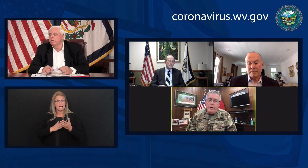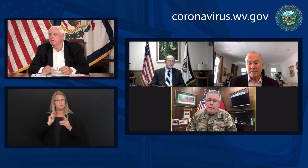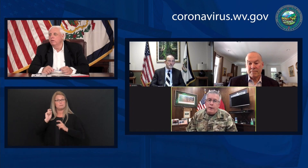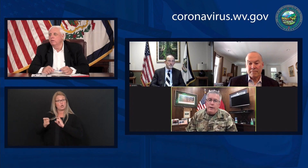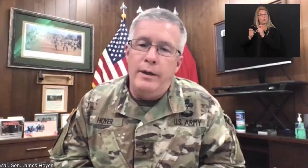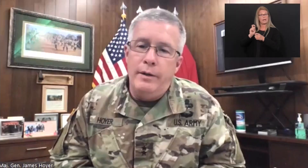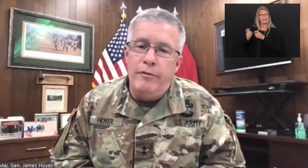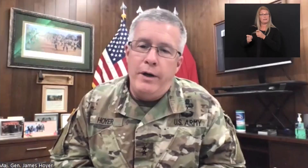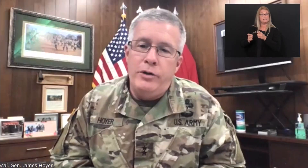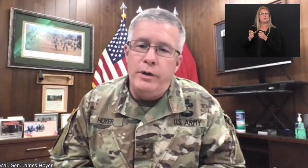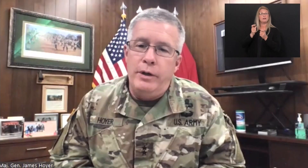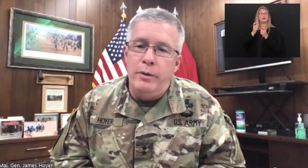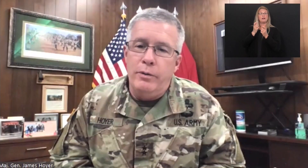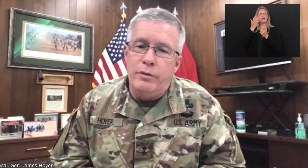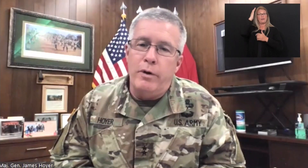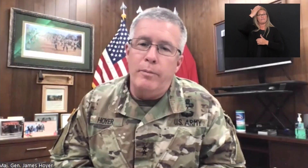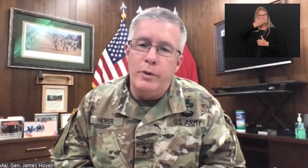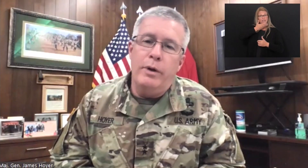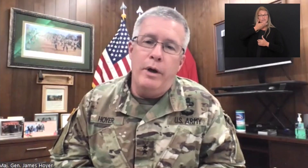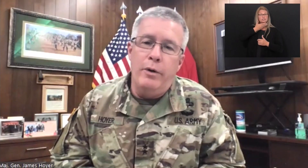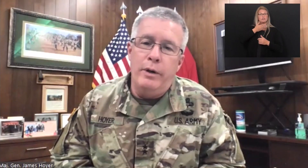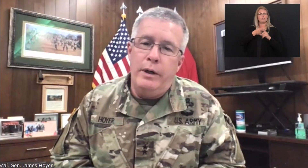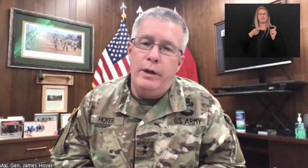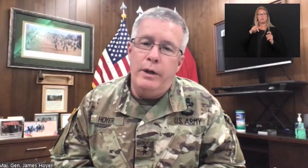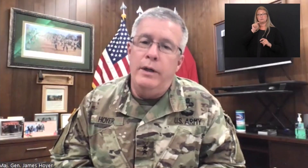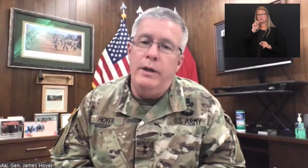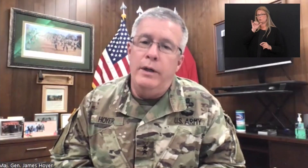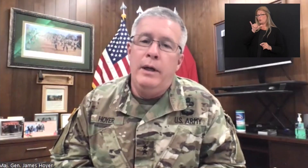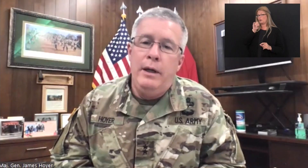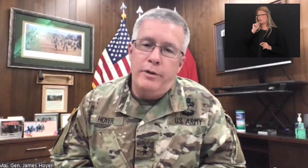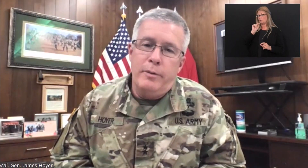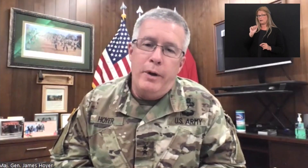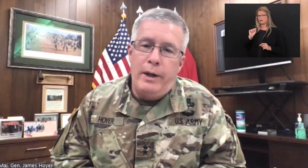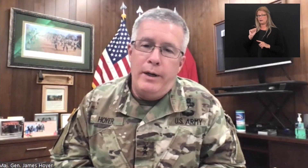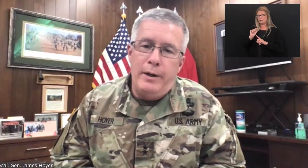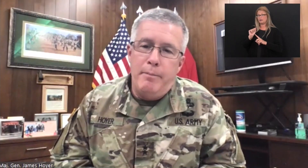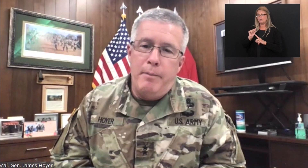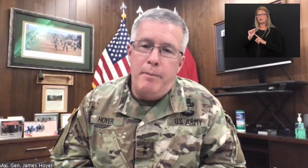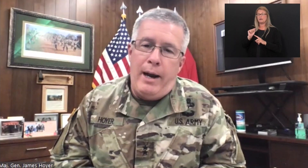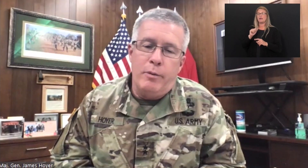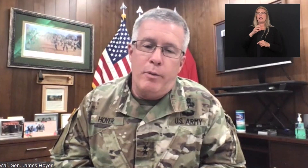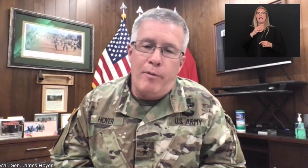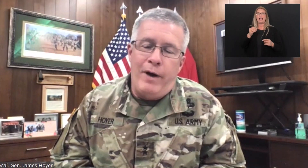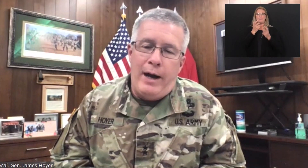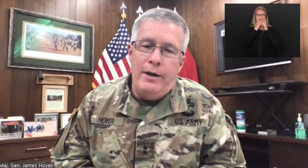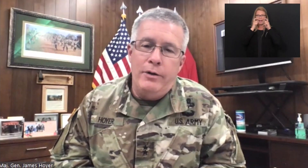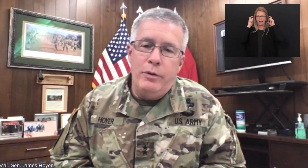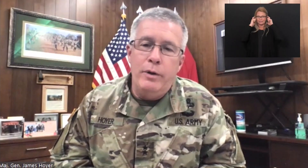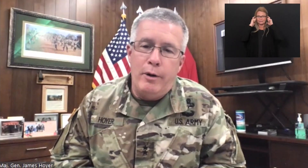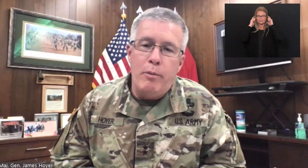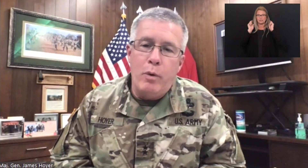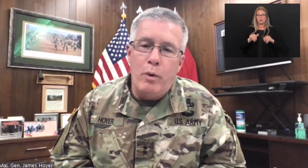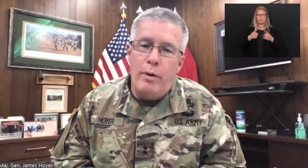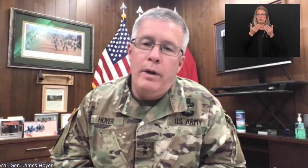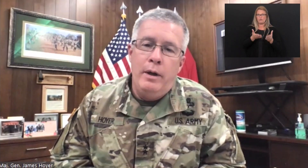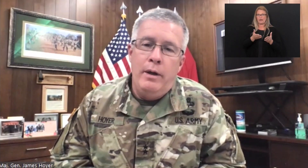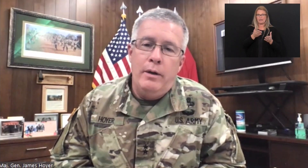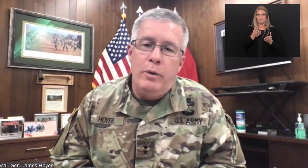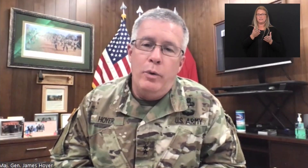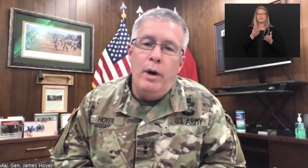additional donated face shields from Toyota, as well as some donated masks that were provided to the dental